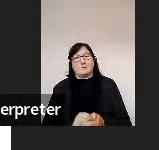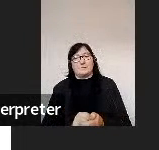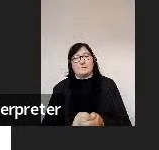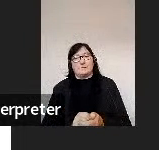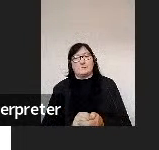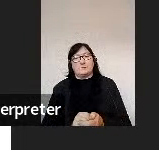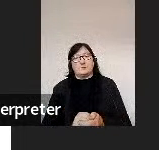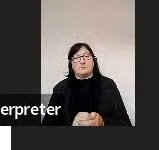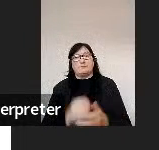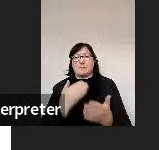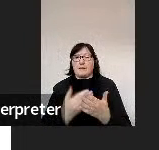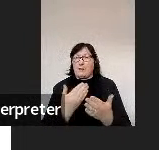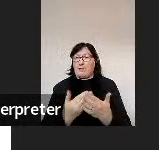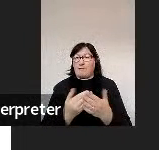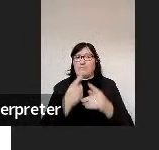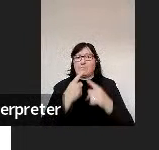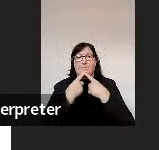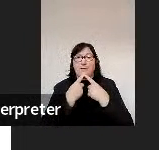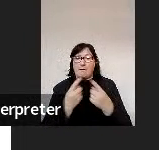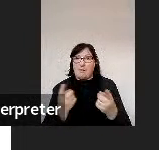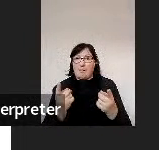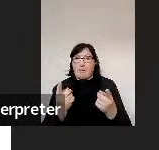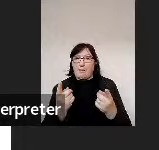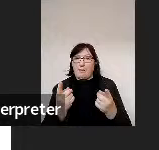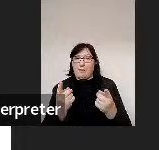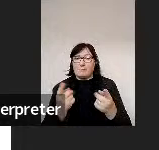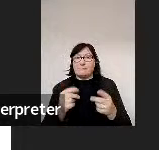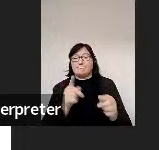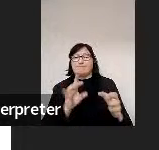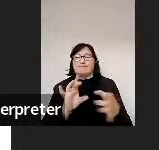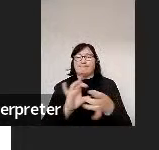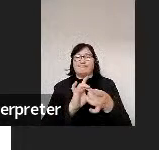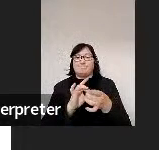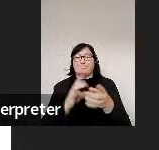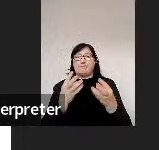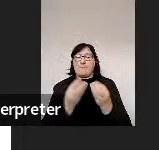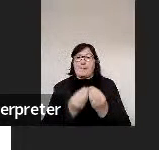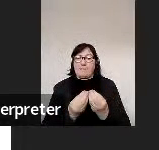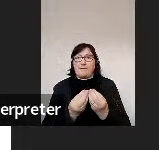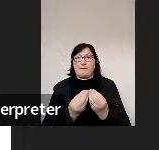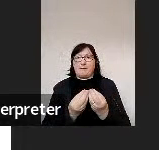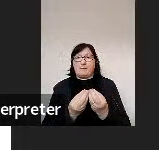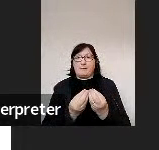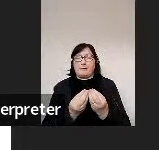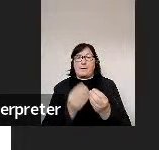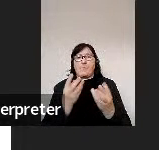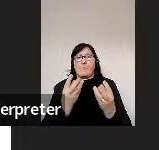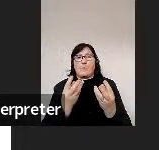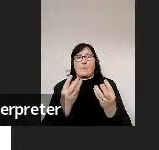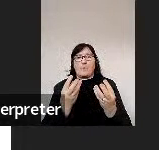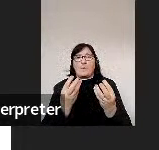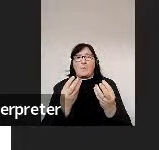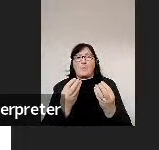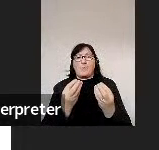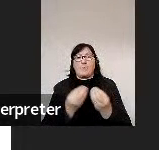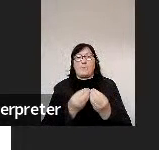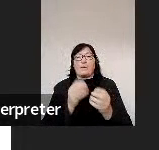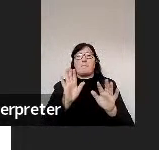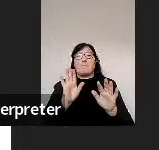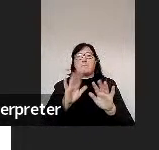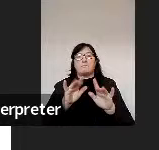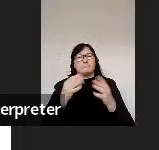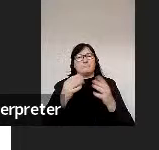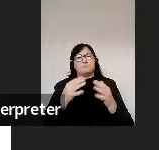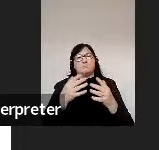declare the relationship that they have with the many clearing, with the many clients that they are